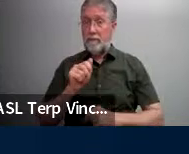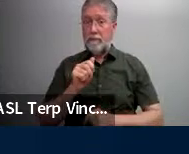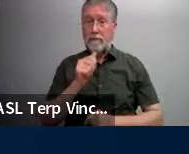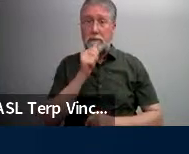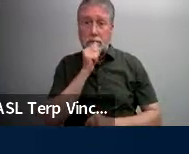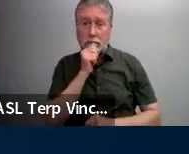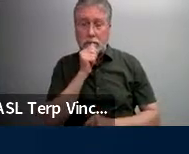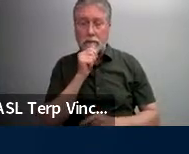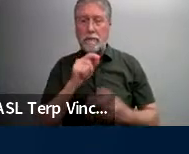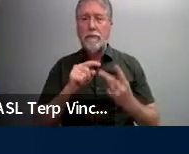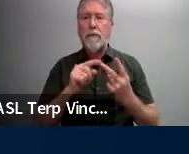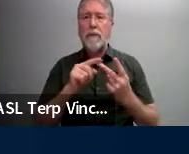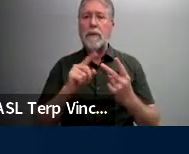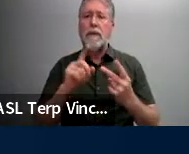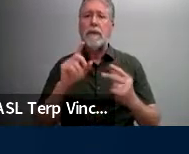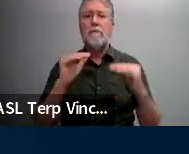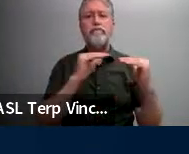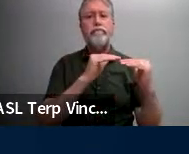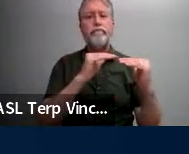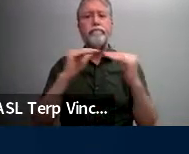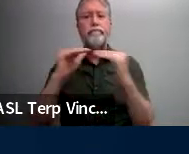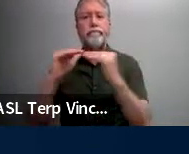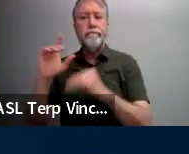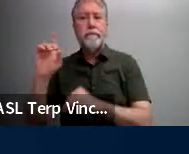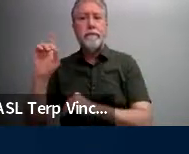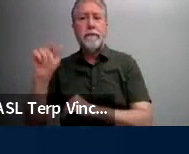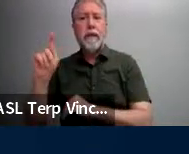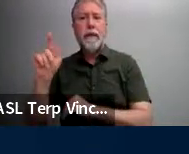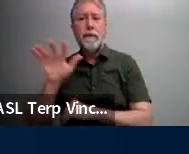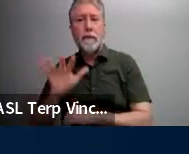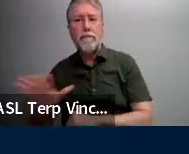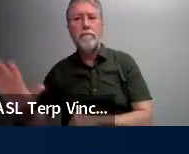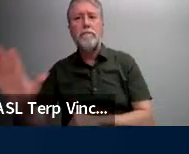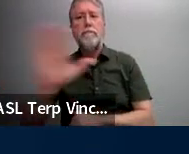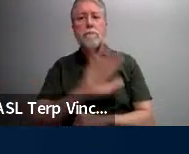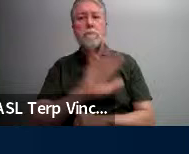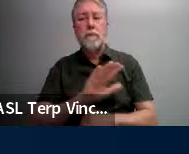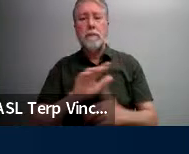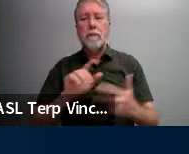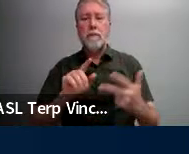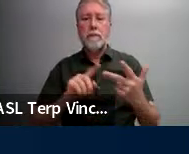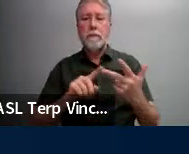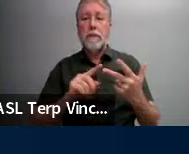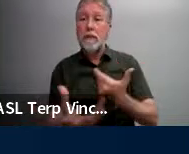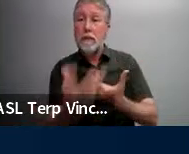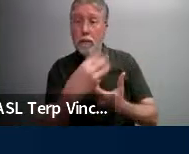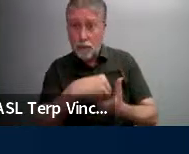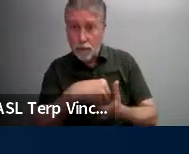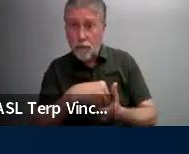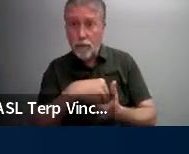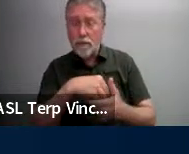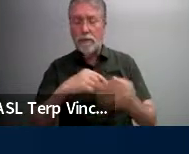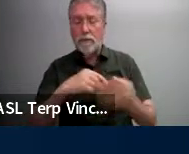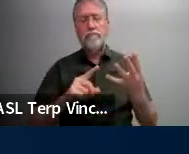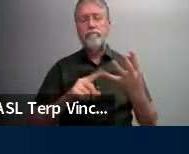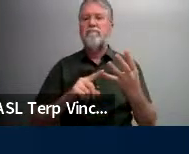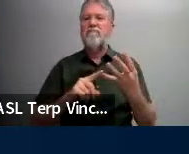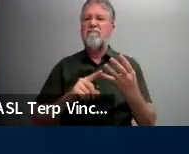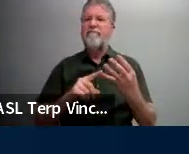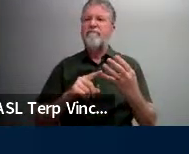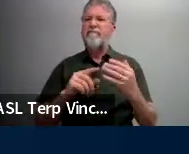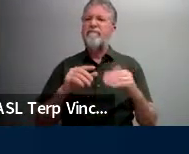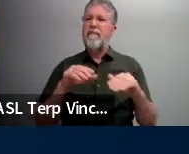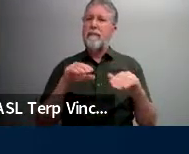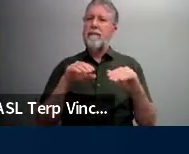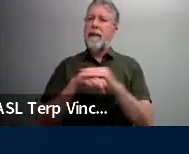equity, inclusion, and really accessibility. I think we're continuing to talk about this. We